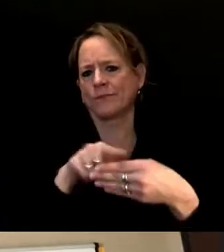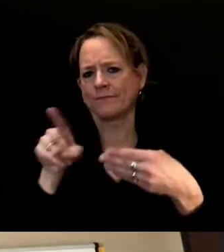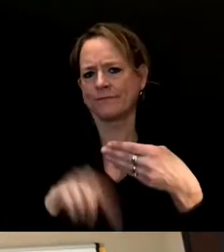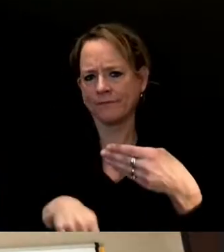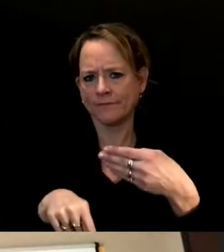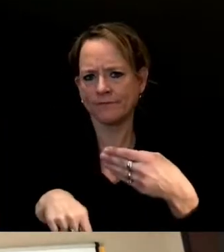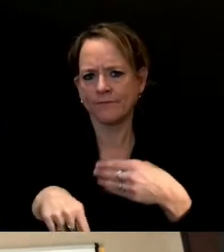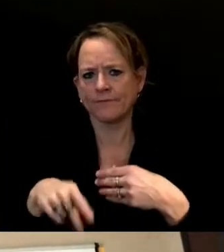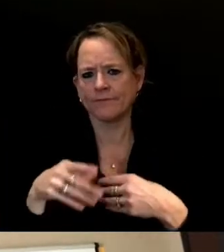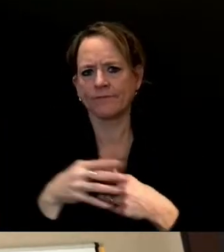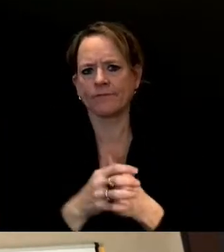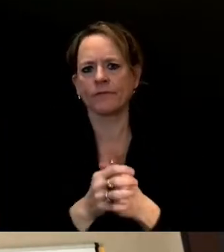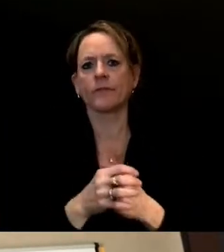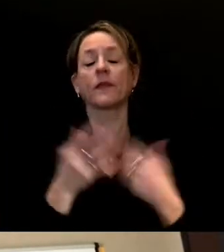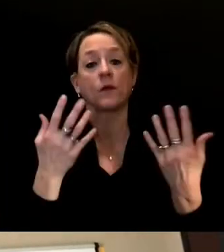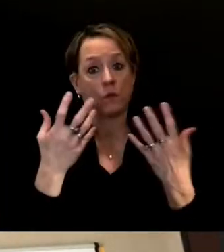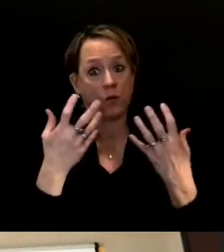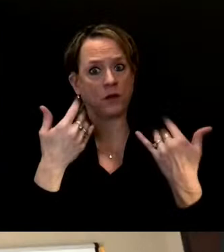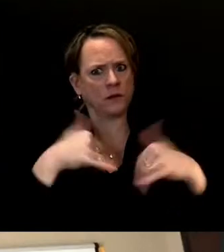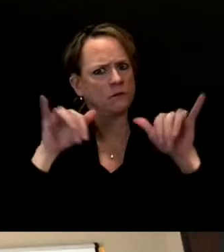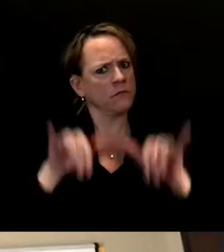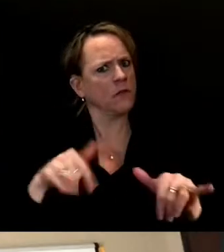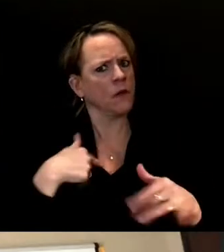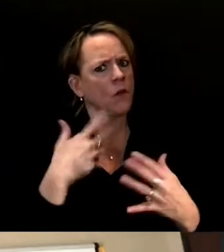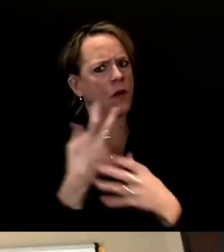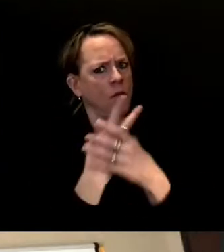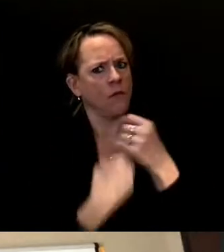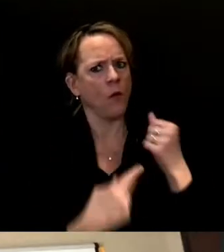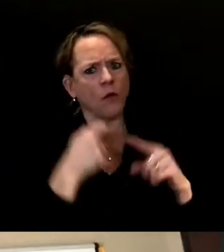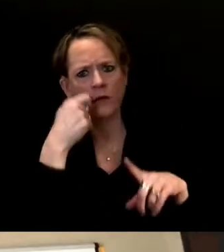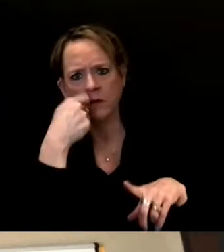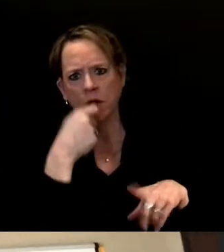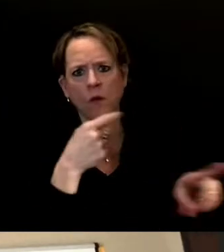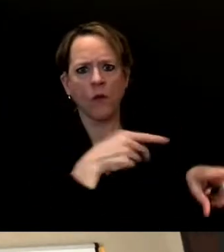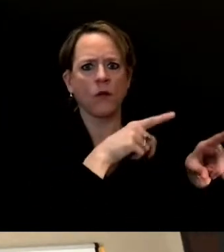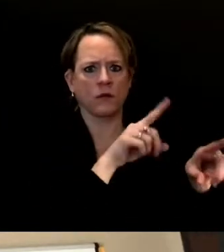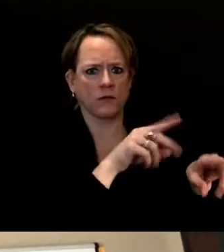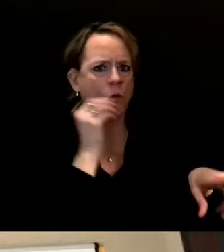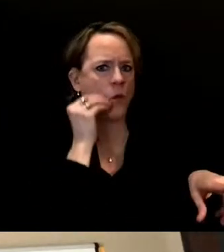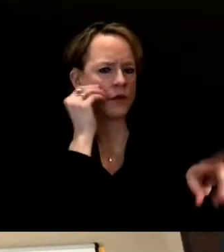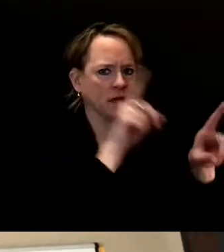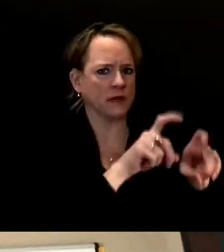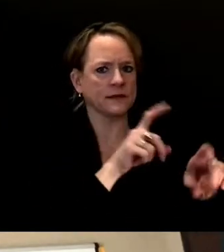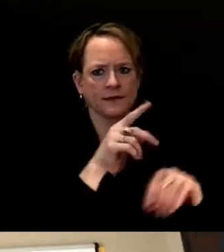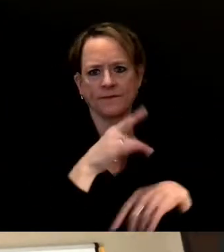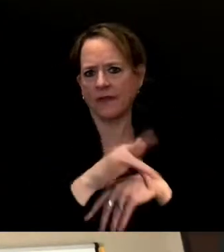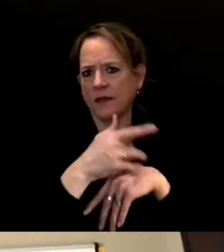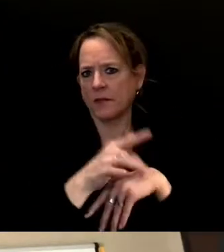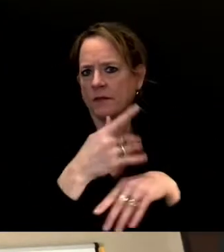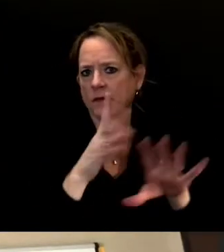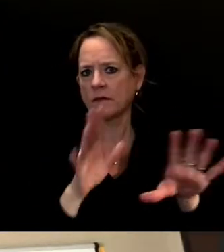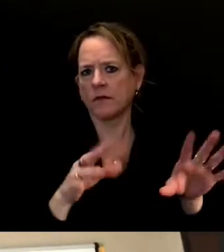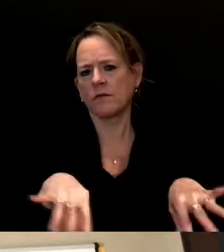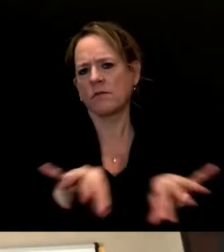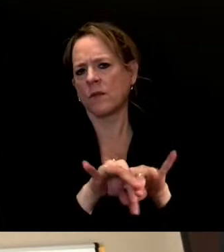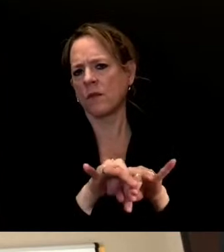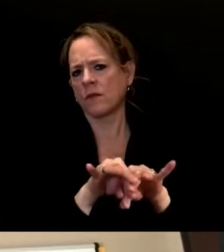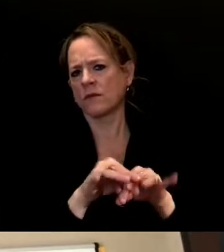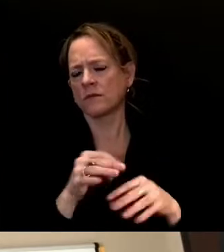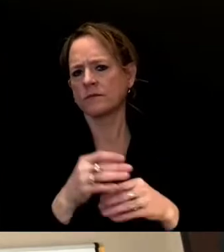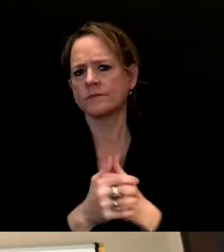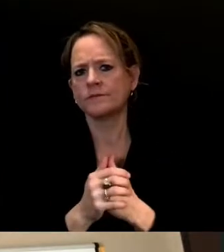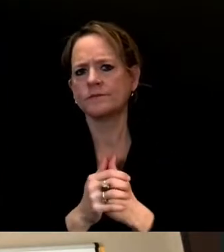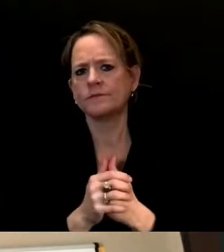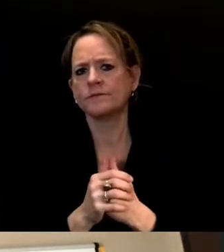of clinical and public health settings. So they are, preferable to home tests, and we don't recommend using